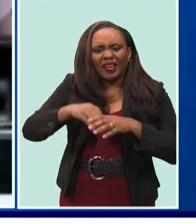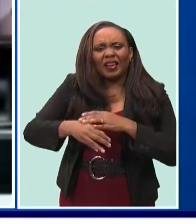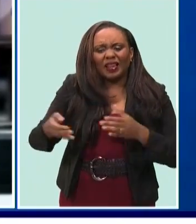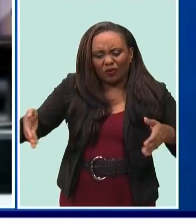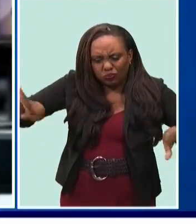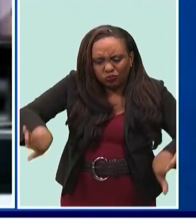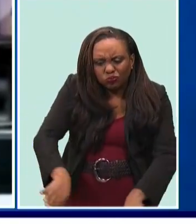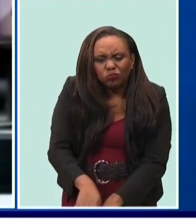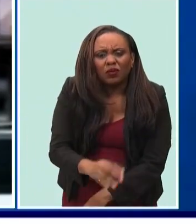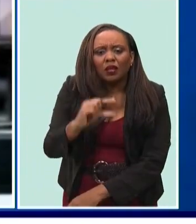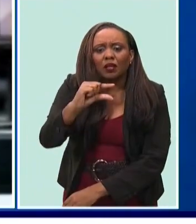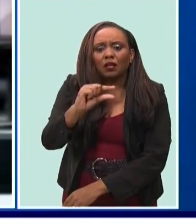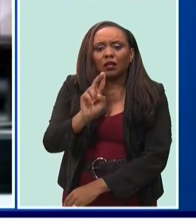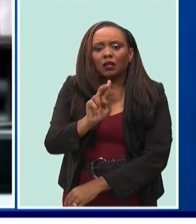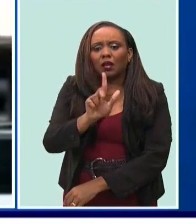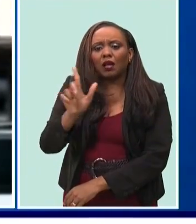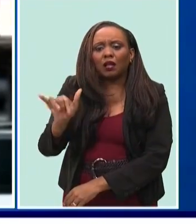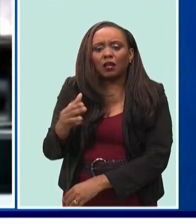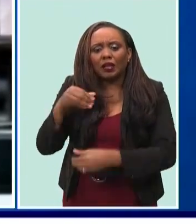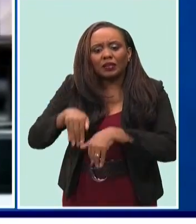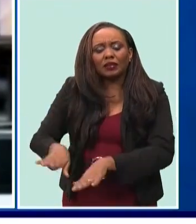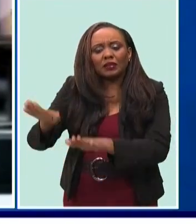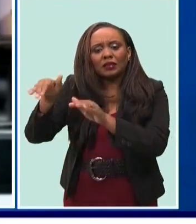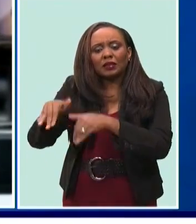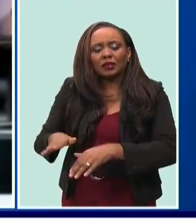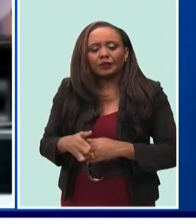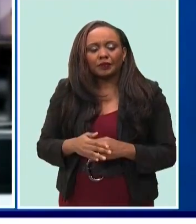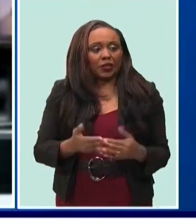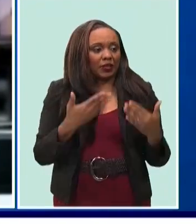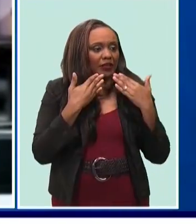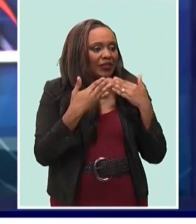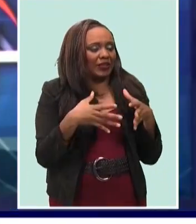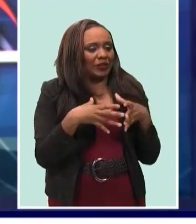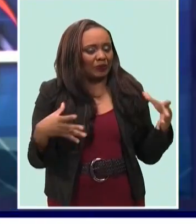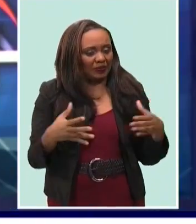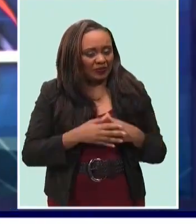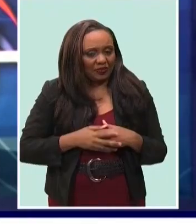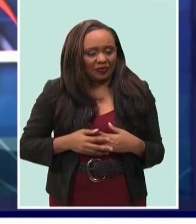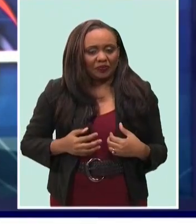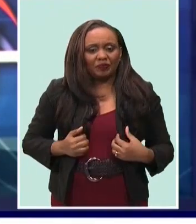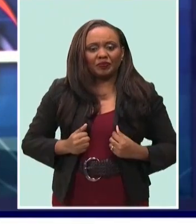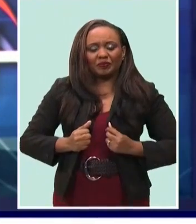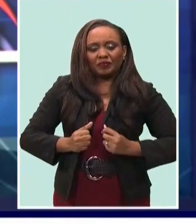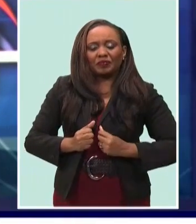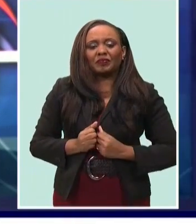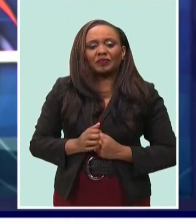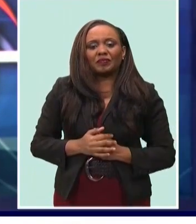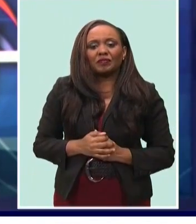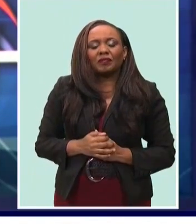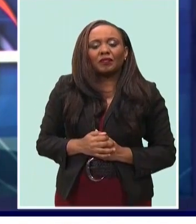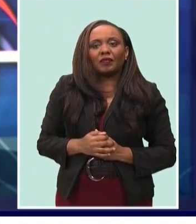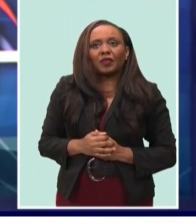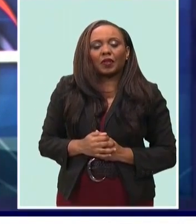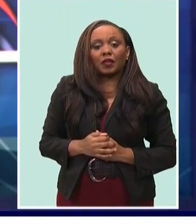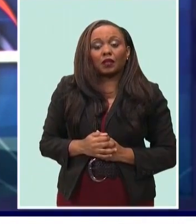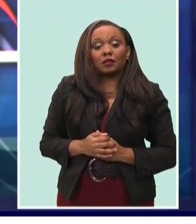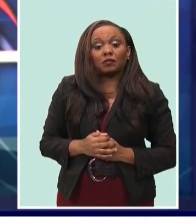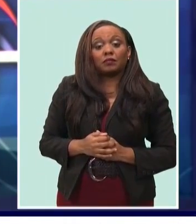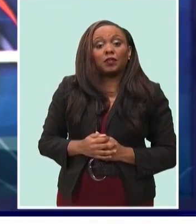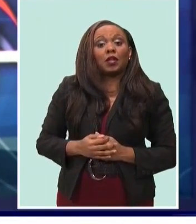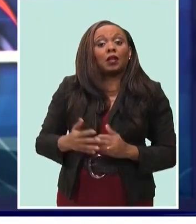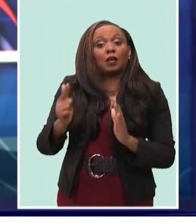our gutters, and even in the ocean. And thank you so much, as always, Sharika. Well, although laws against domestic